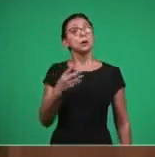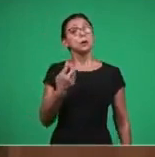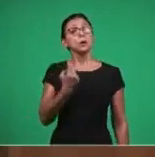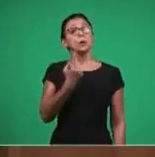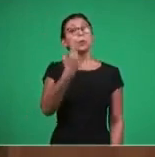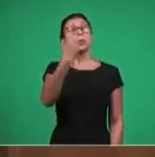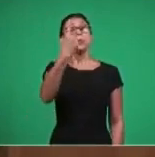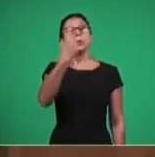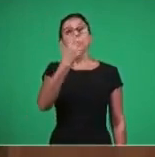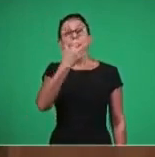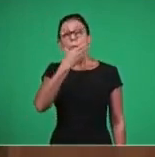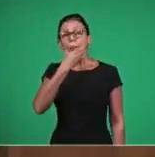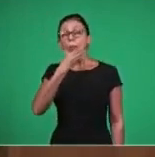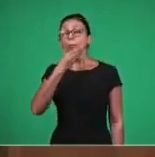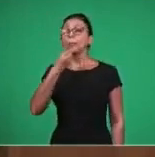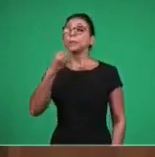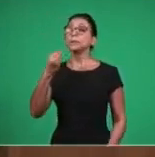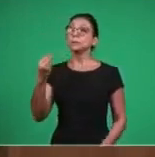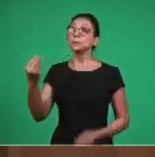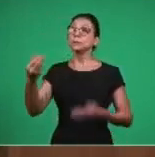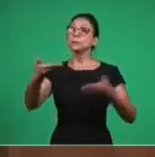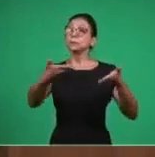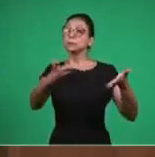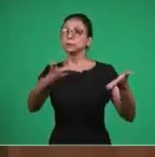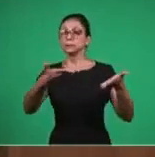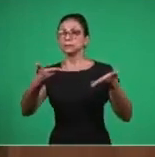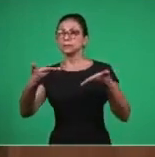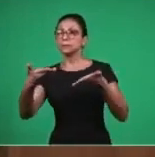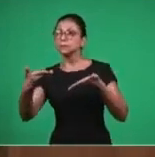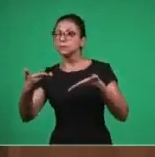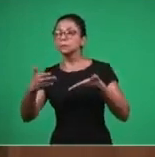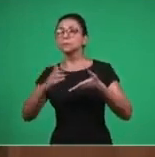A certain man, a great supper.